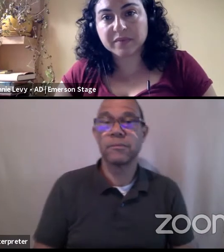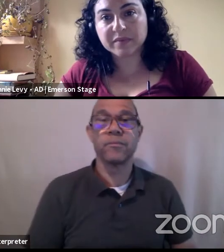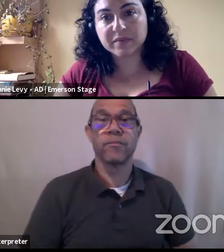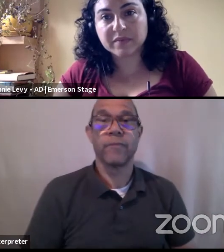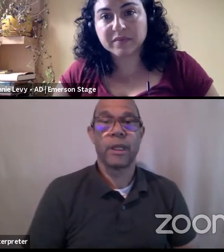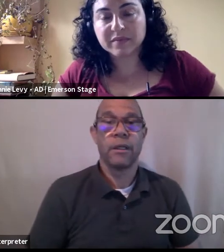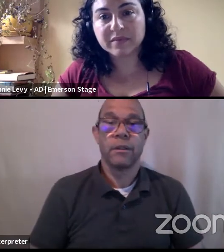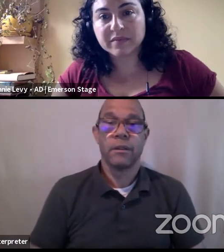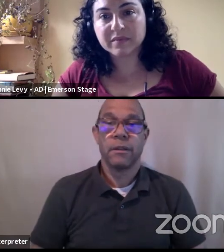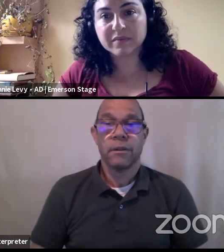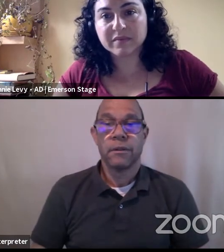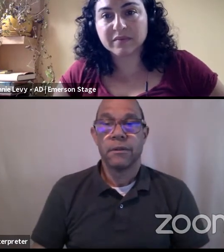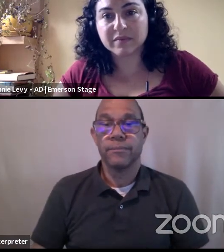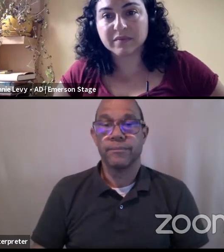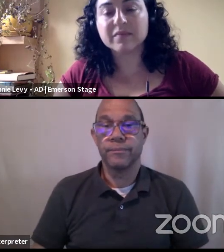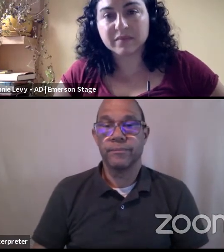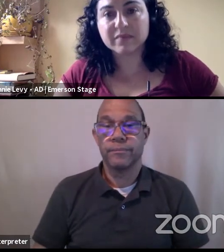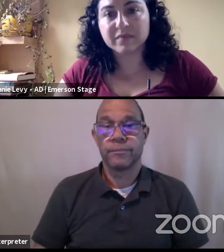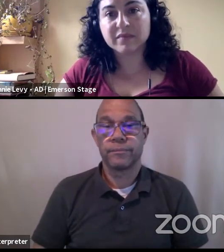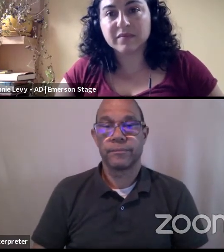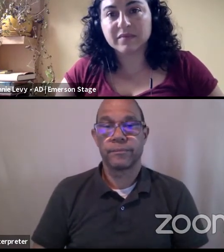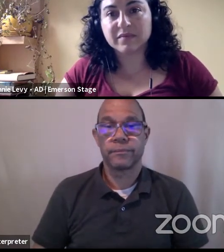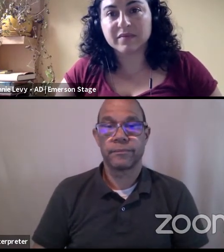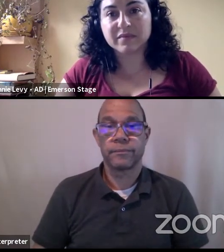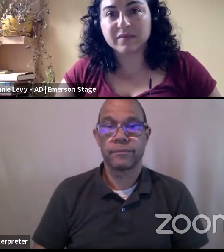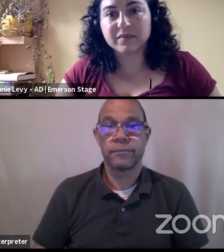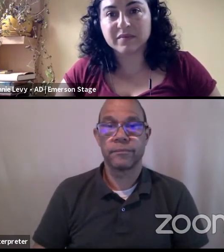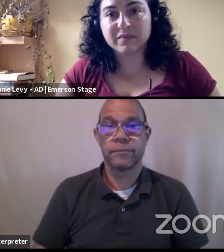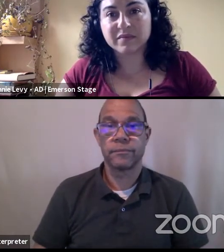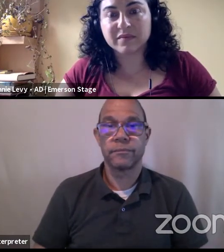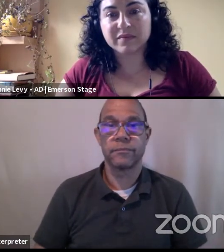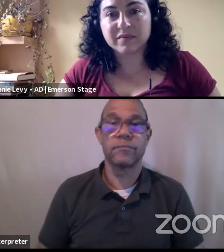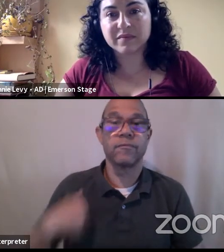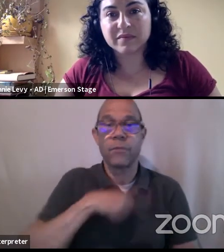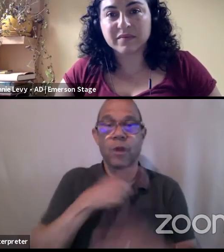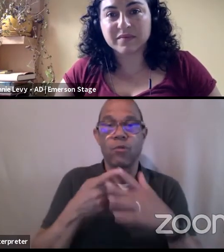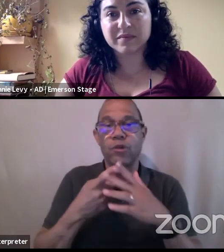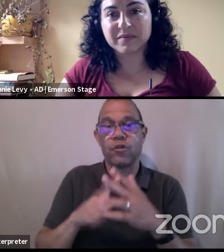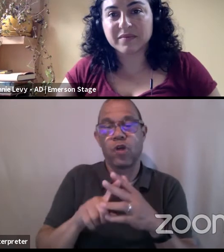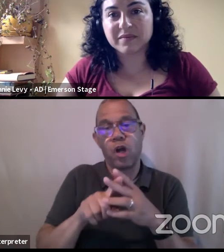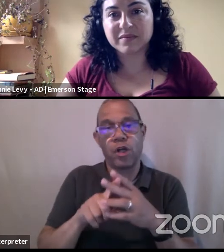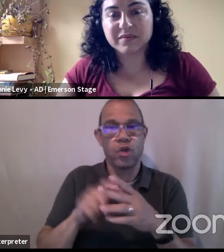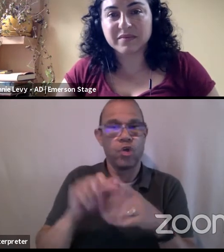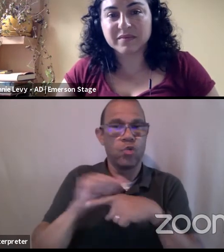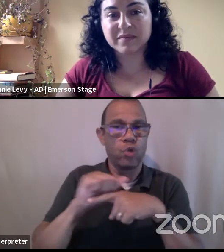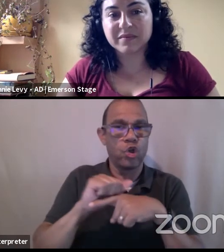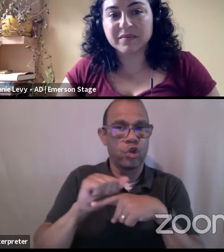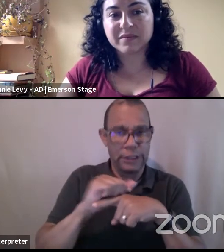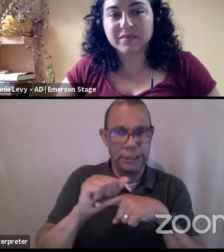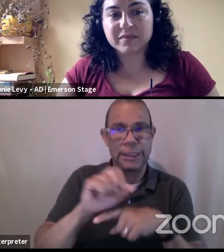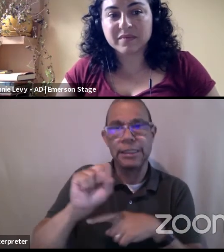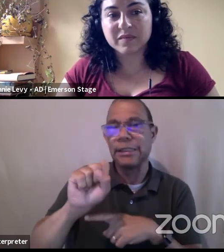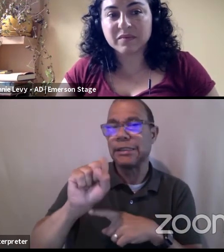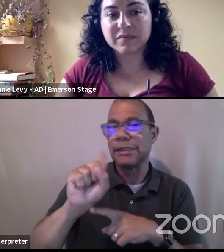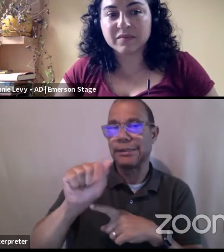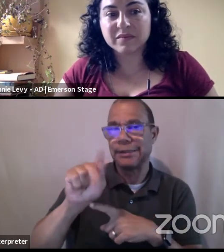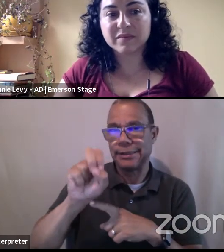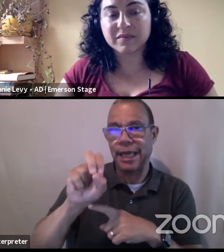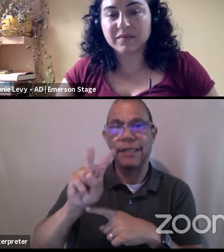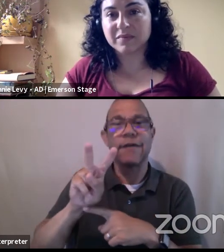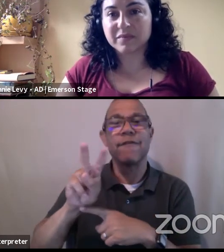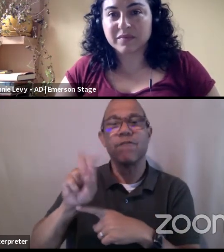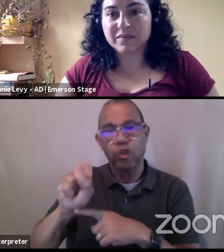Well, when I started again, we started rehearsing State vs. Natasha. We rehearsed it. And then about two, three days